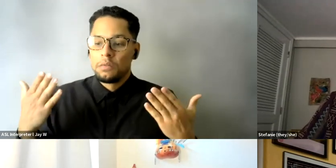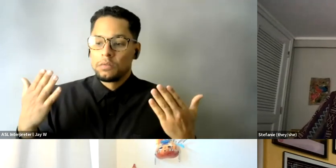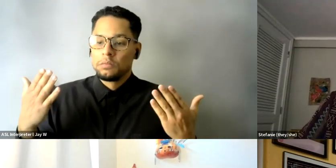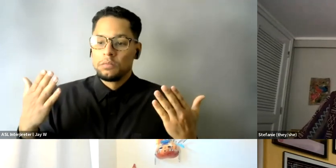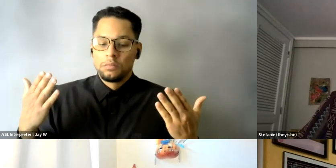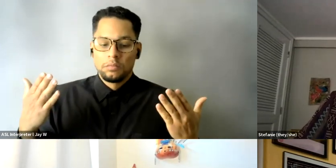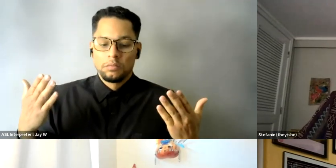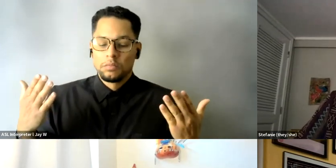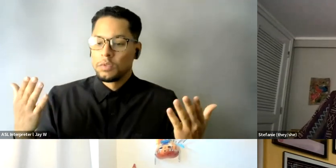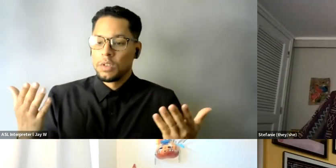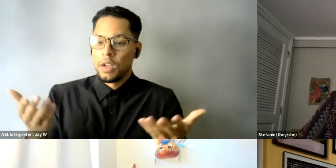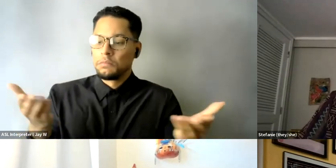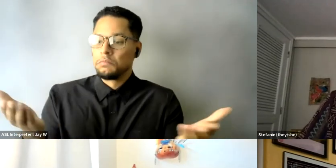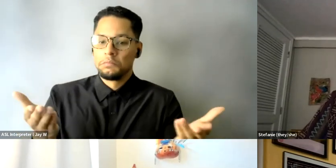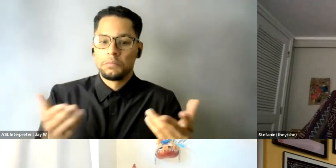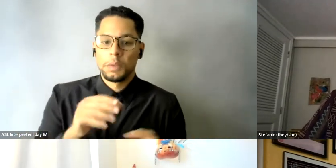want to respond.